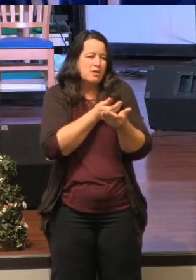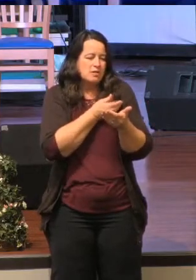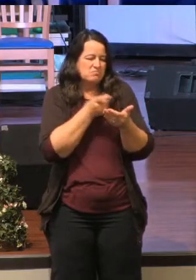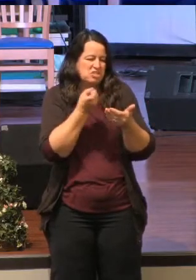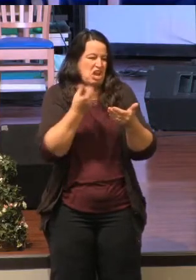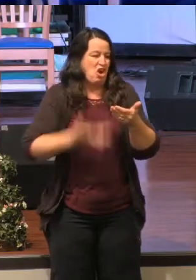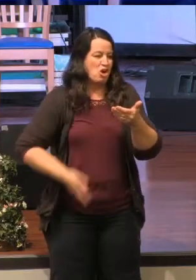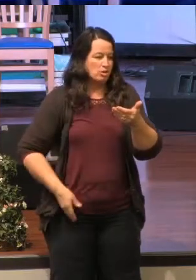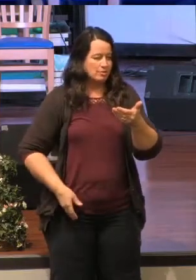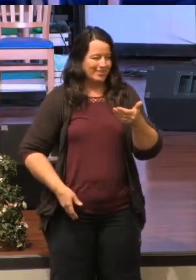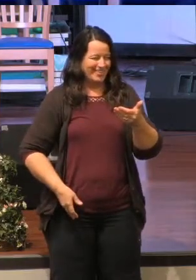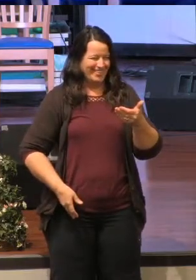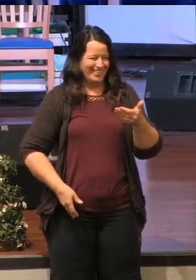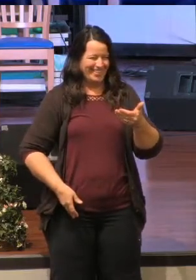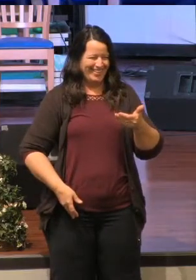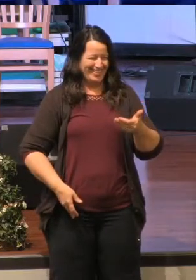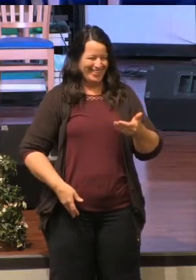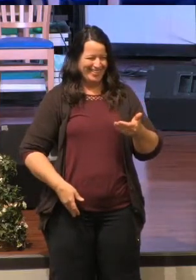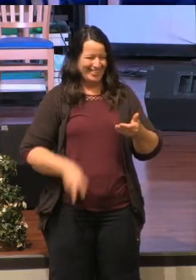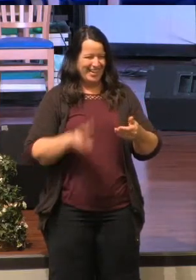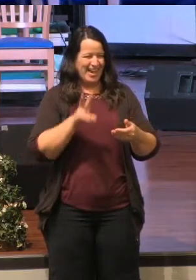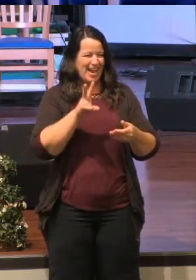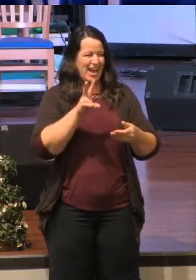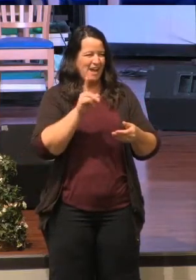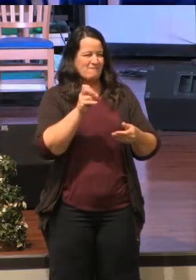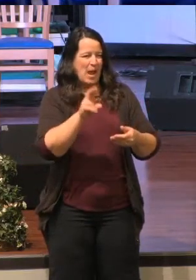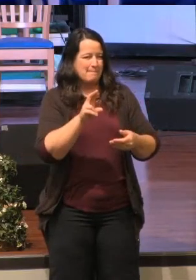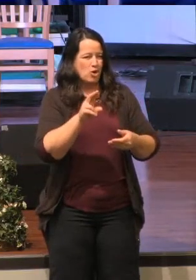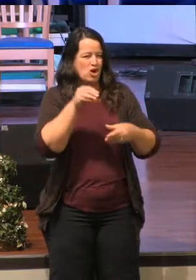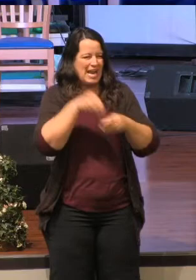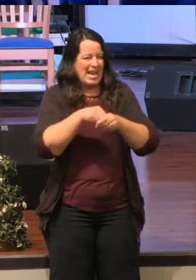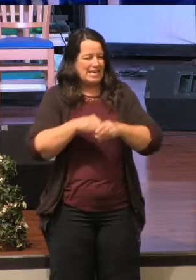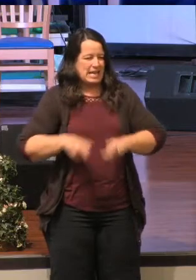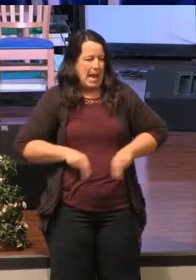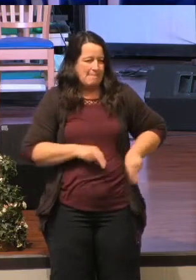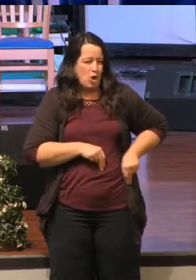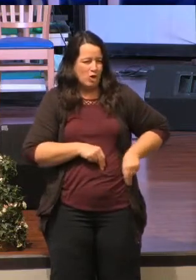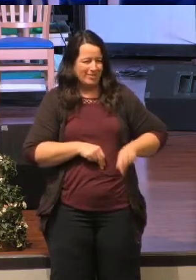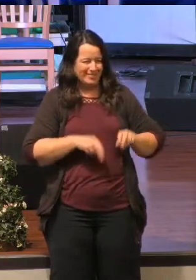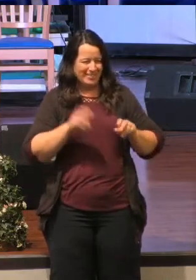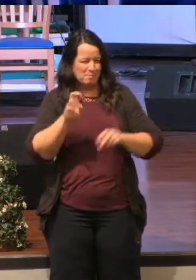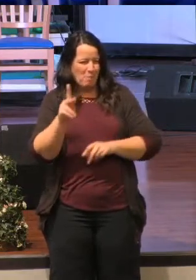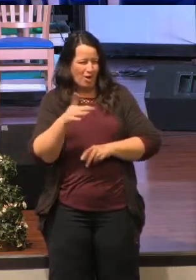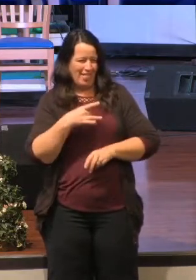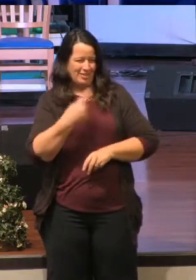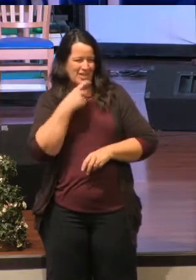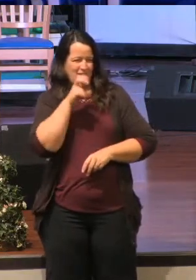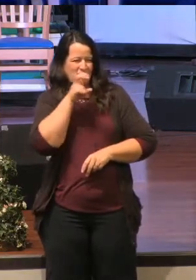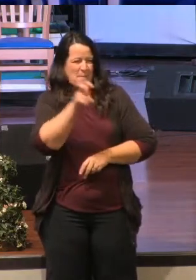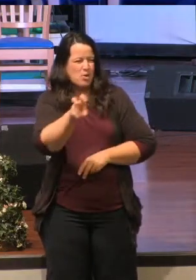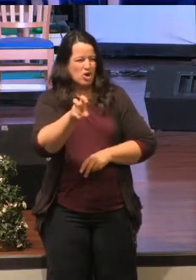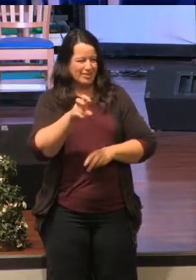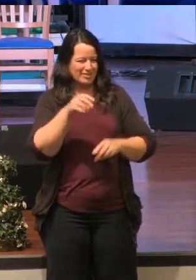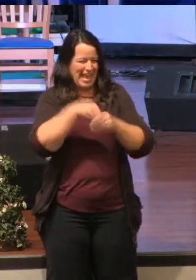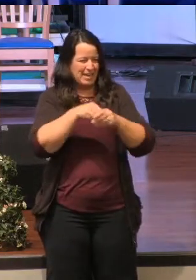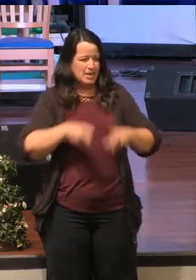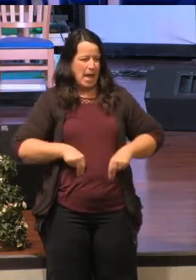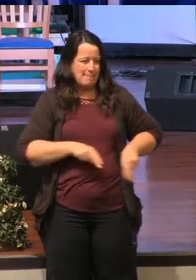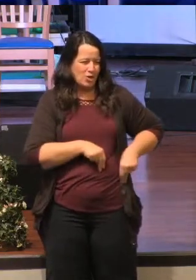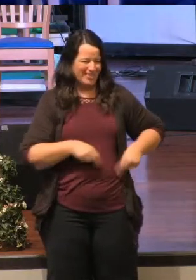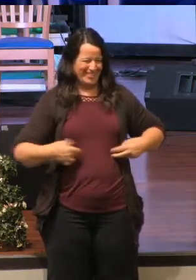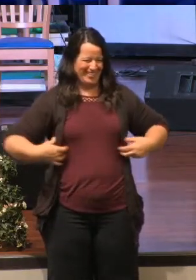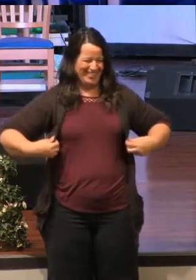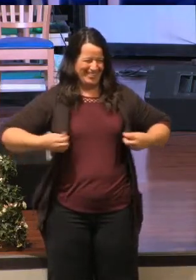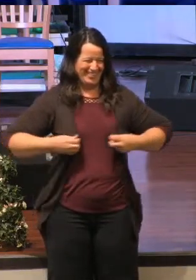sinner. I'm not going to say viper in a diaper, but, you know, they're sinners in need of a Savior. Yeah, they are. You don't teach them